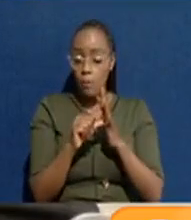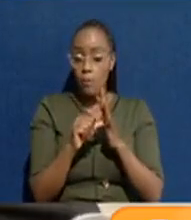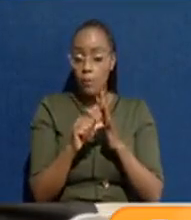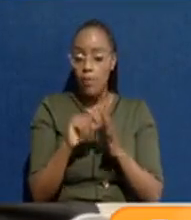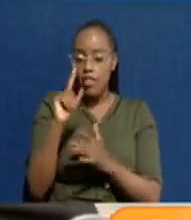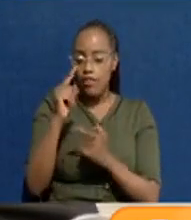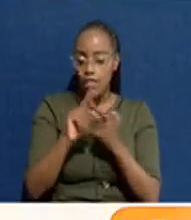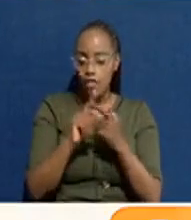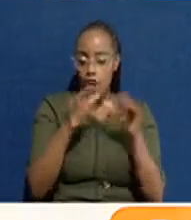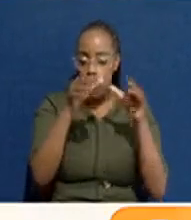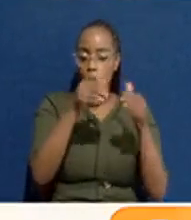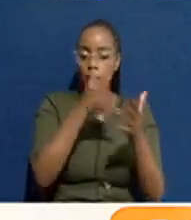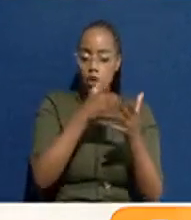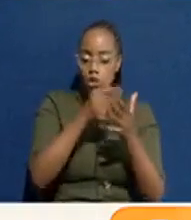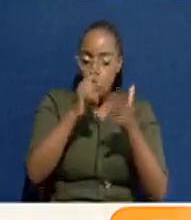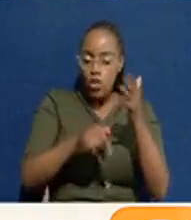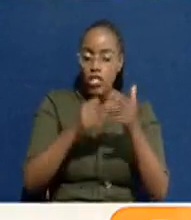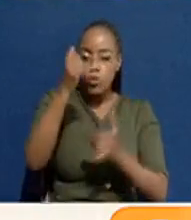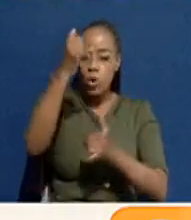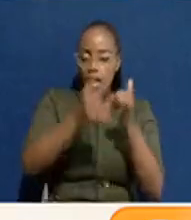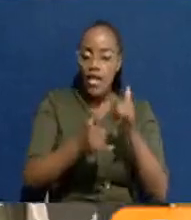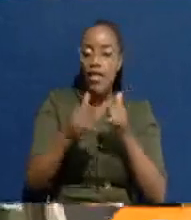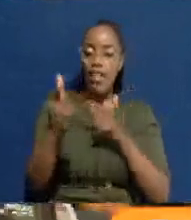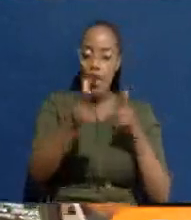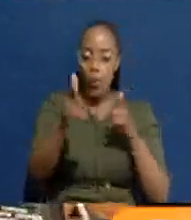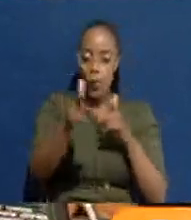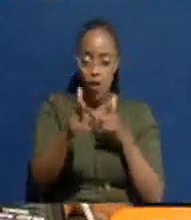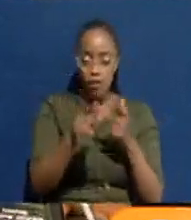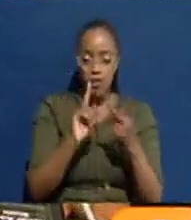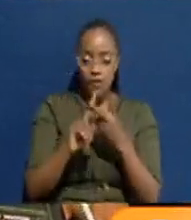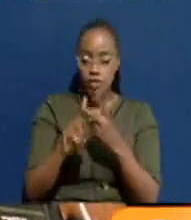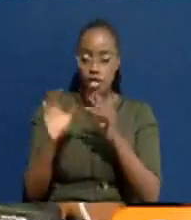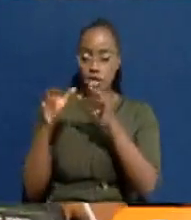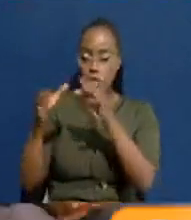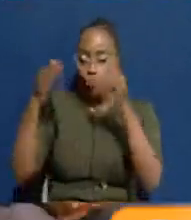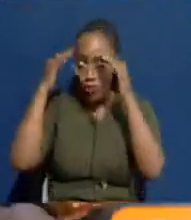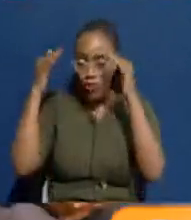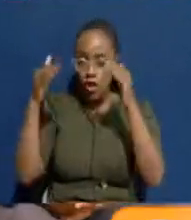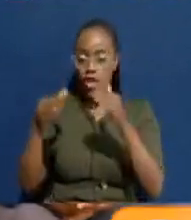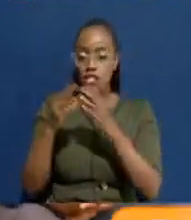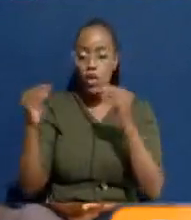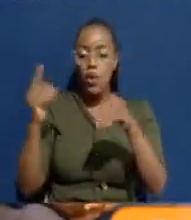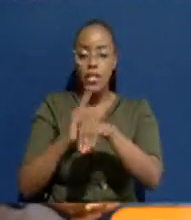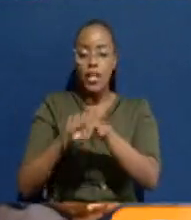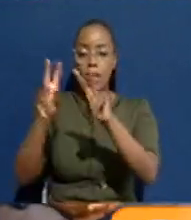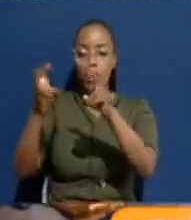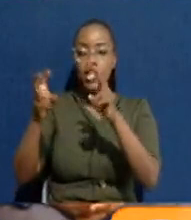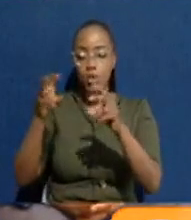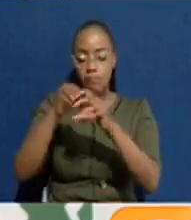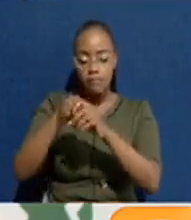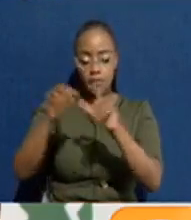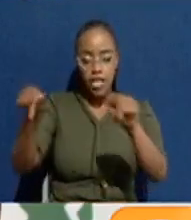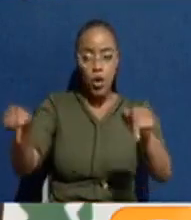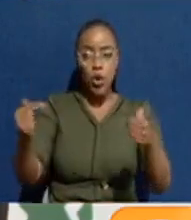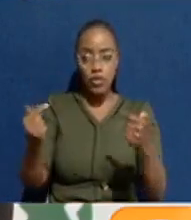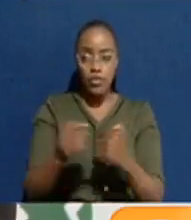first front involving efforts to end the ongoing fighting, while the second front focuses on the long-term issues in the conflict.